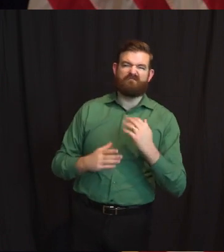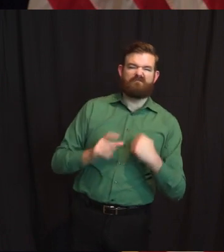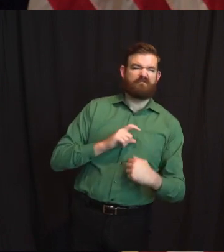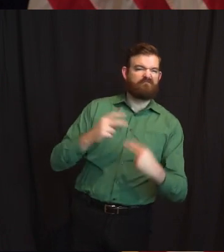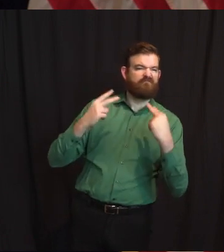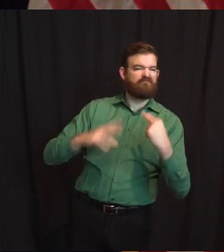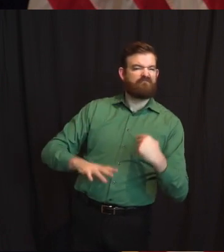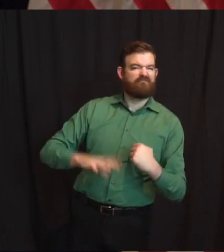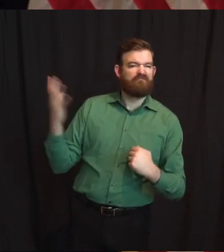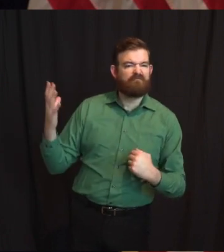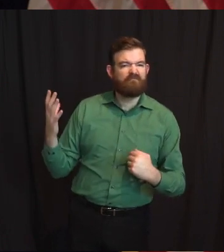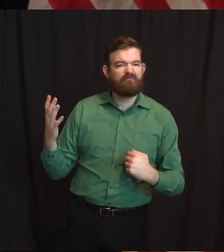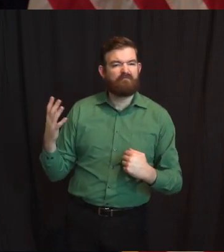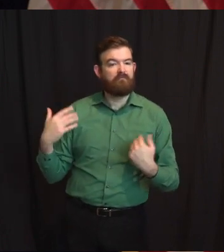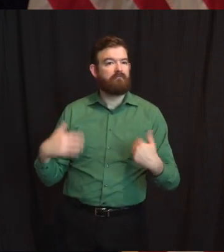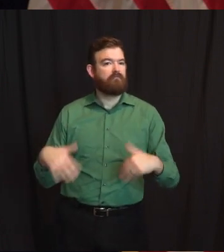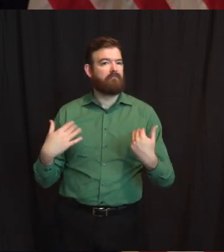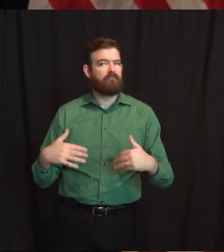spot right there.